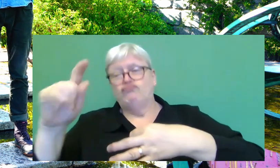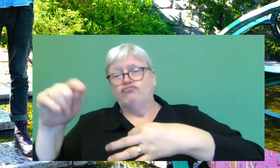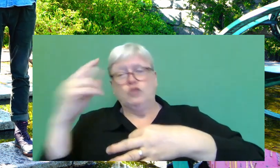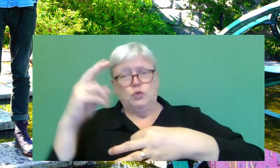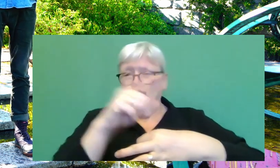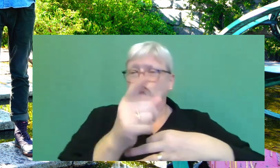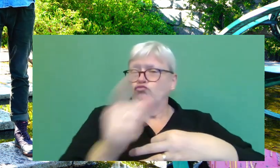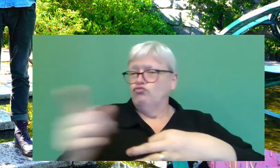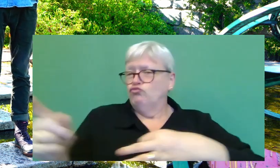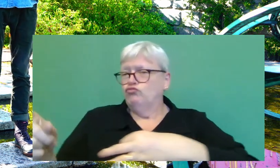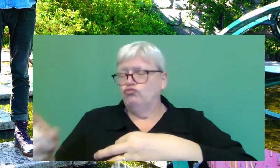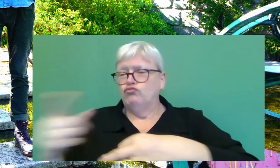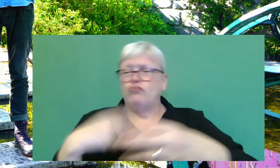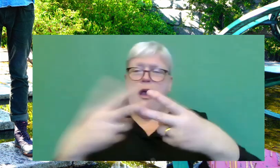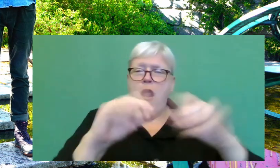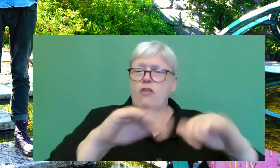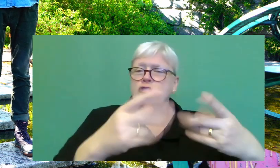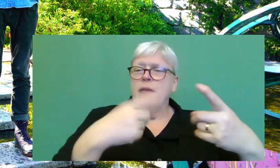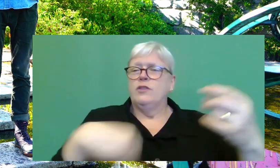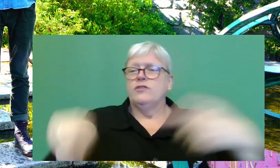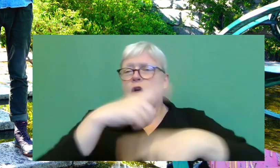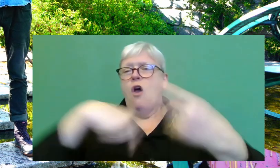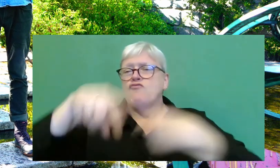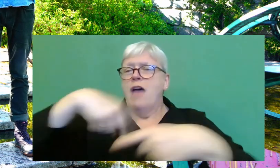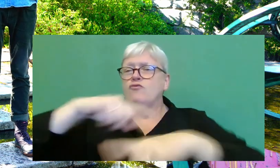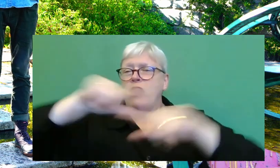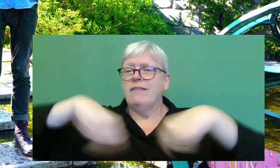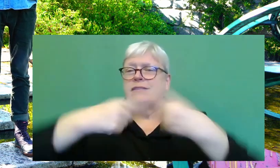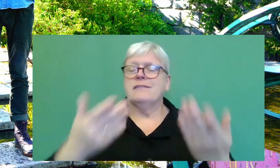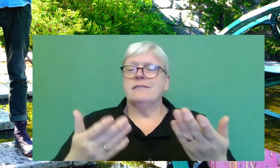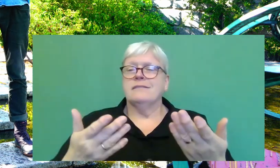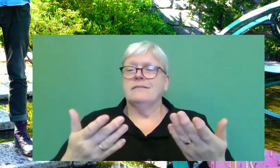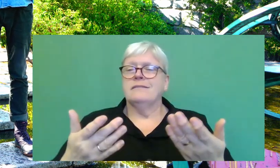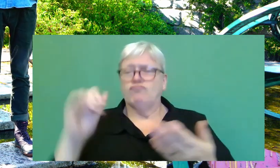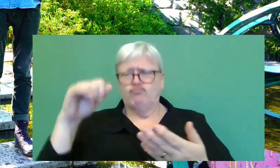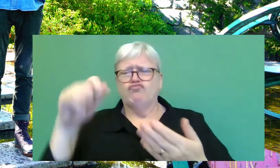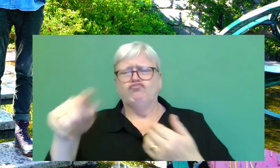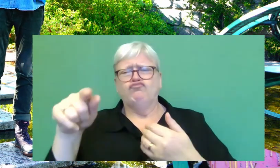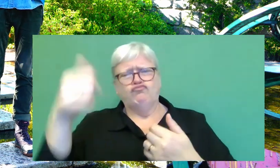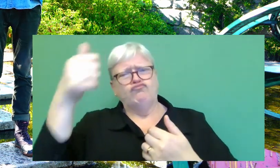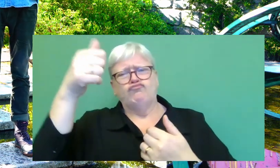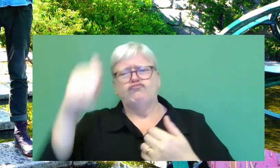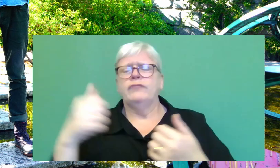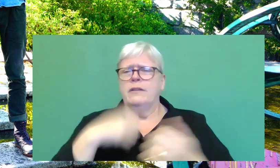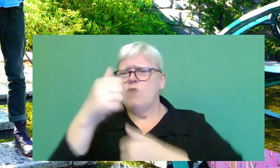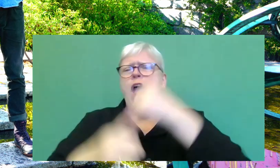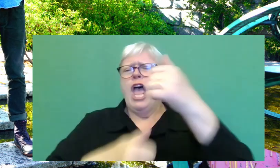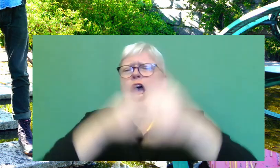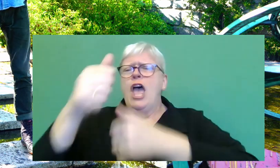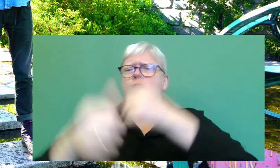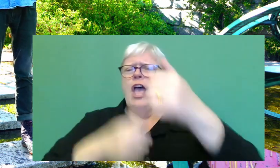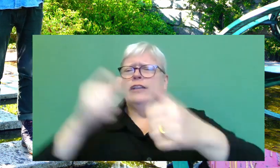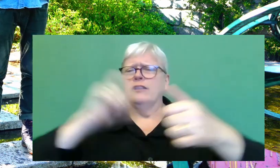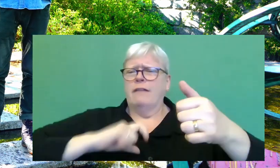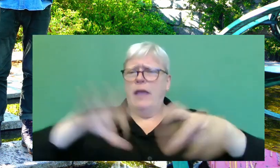the tables in orbit around us. These nods are a cloud of praise comfortably taken.